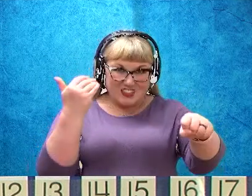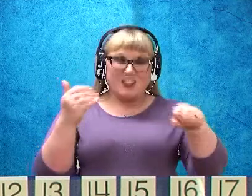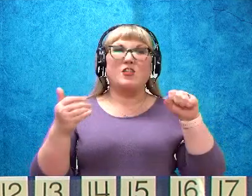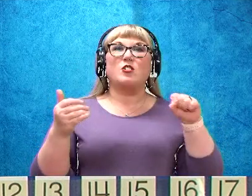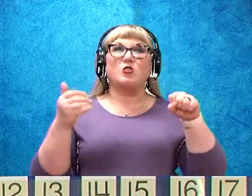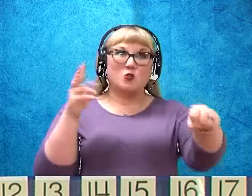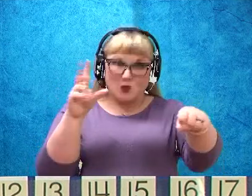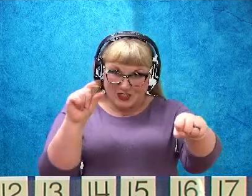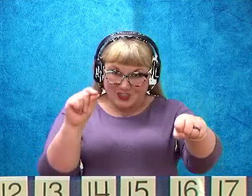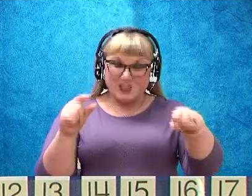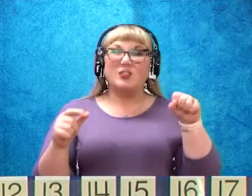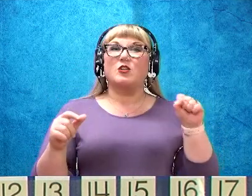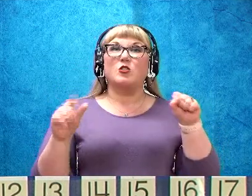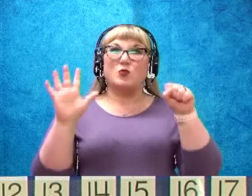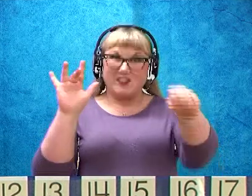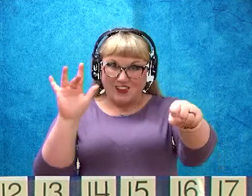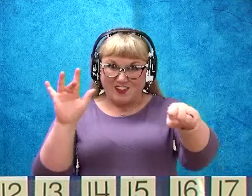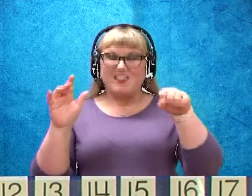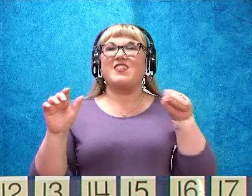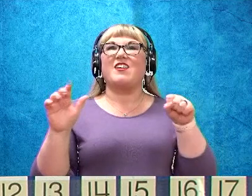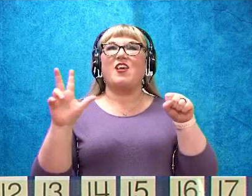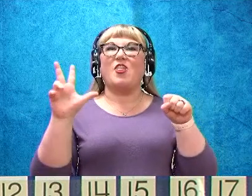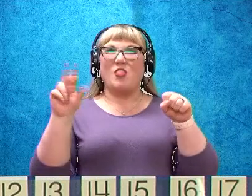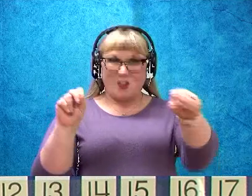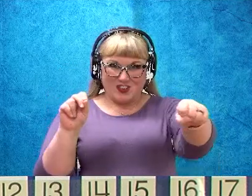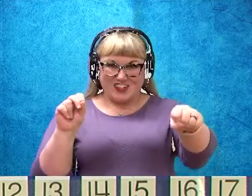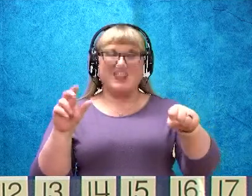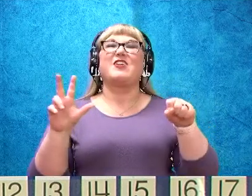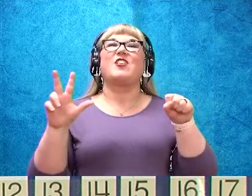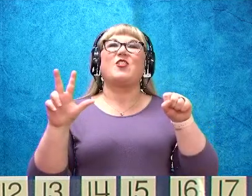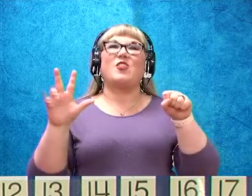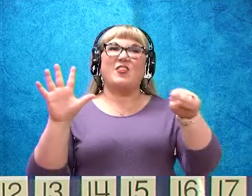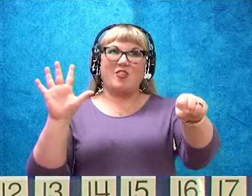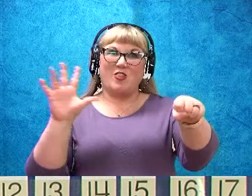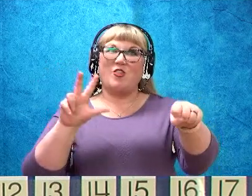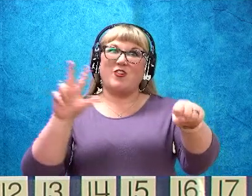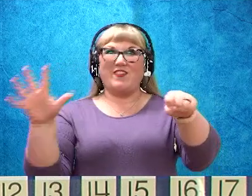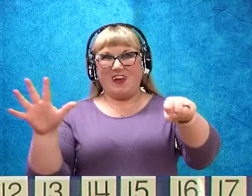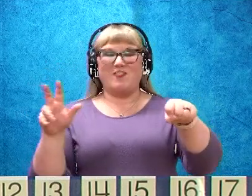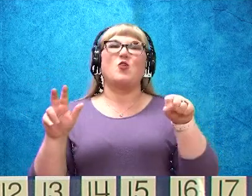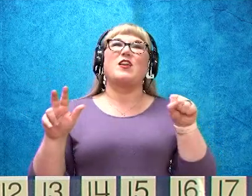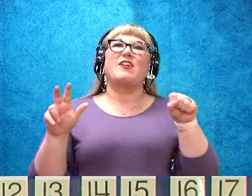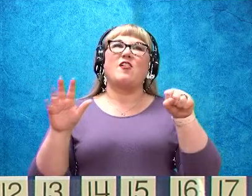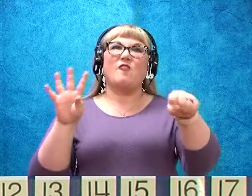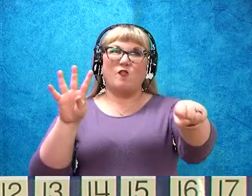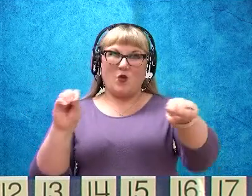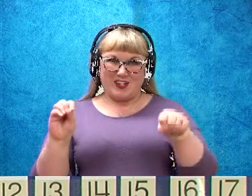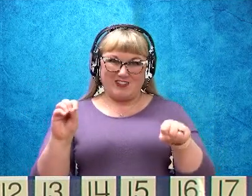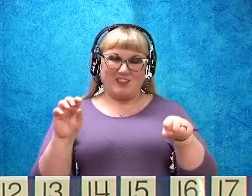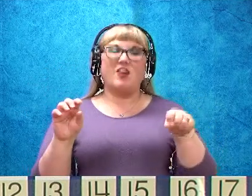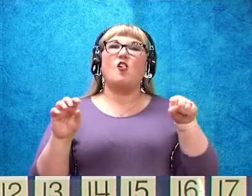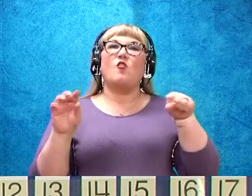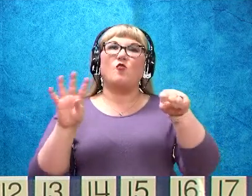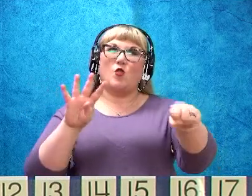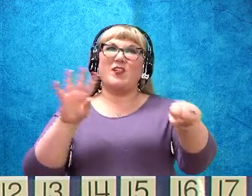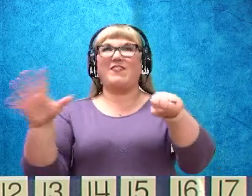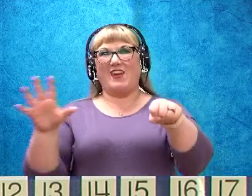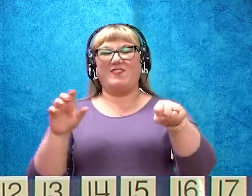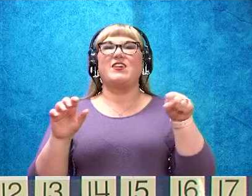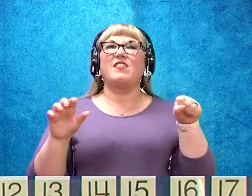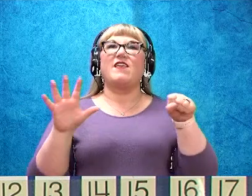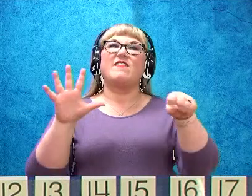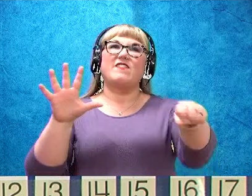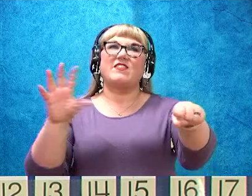15, 20, 25, 30, 35, 40, 45,